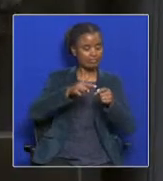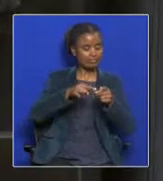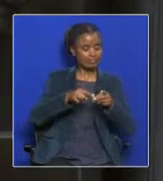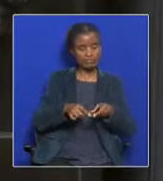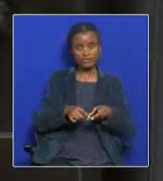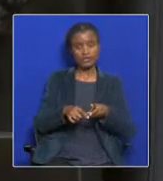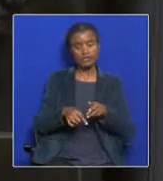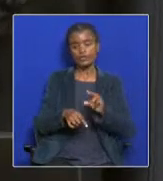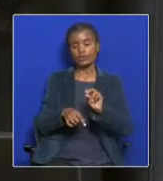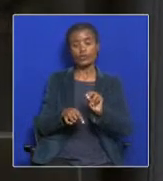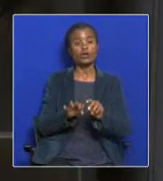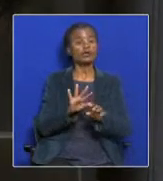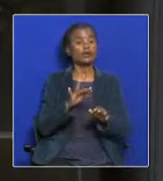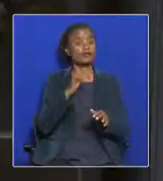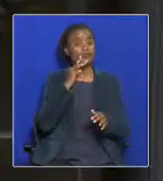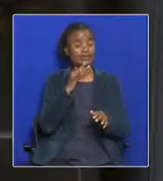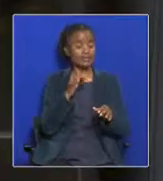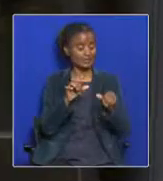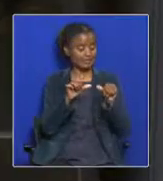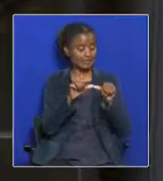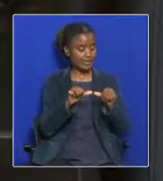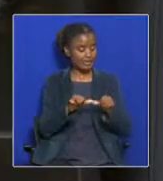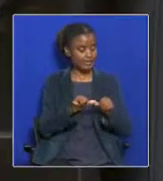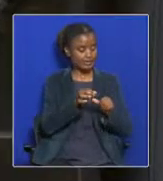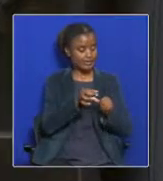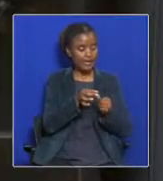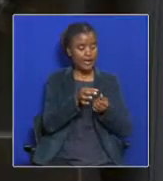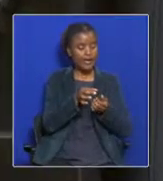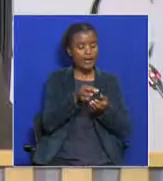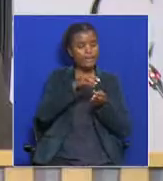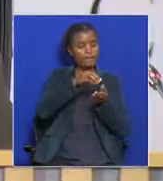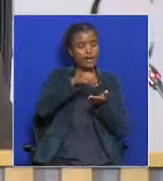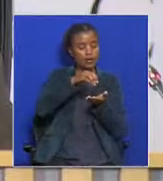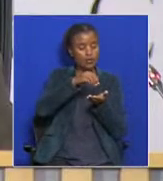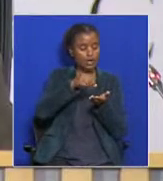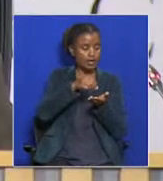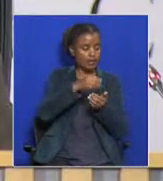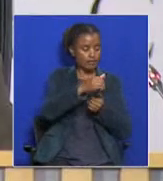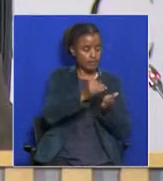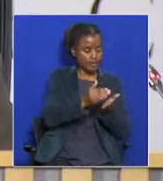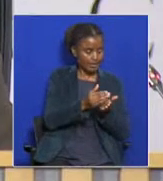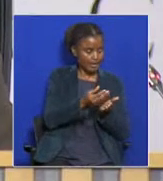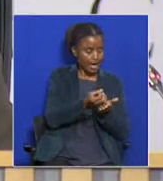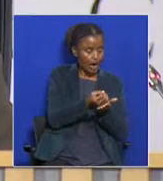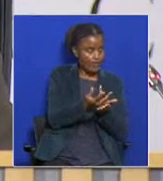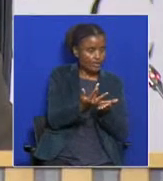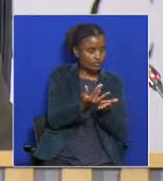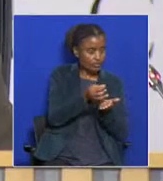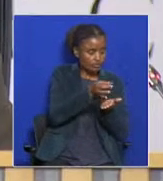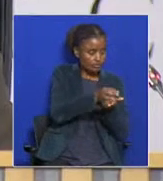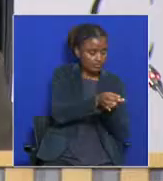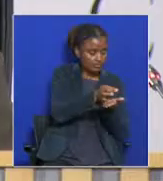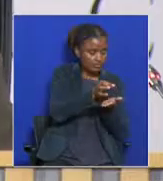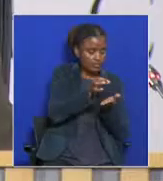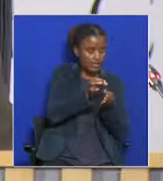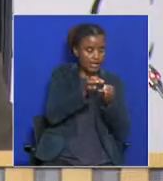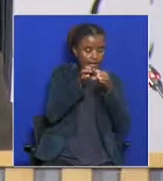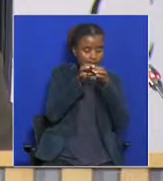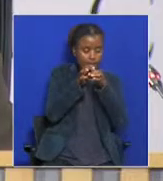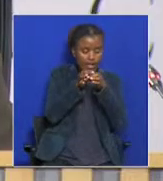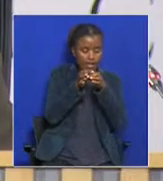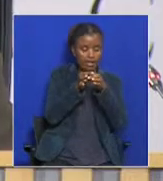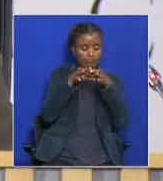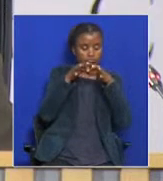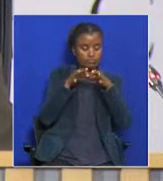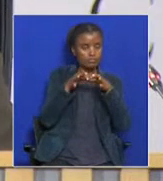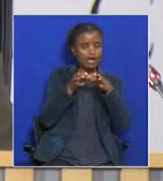of the sample itself, how much powder from each brick. You did not. I Certainly, told him. you haven't said that to us. A small quantity. You just